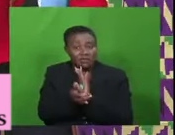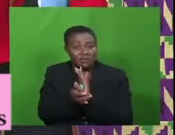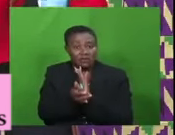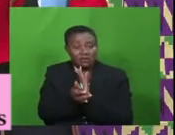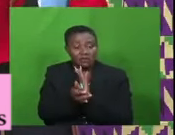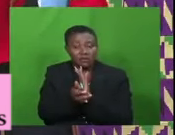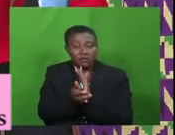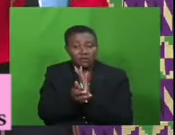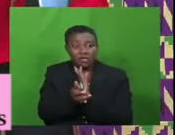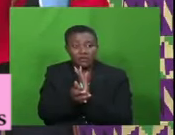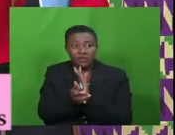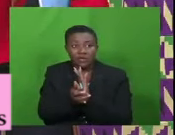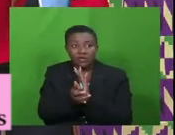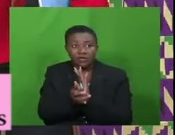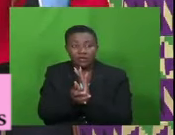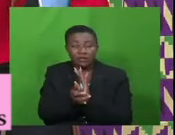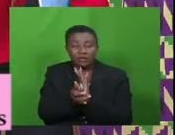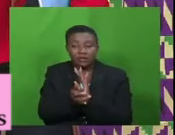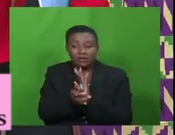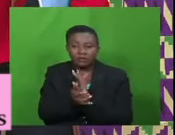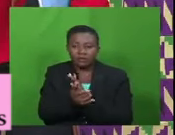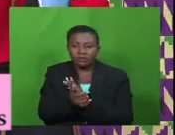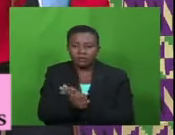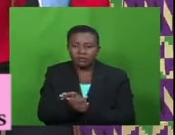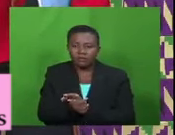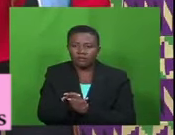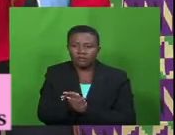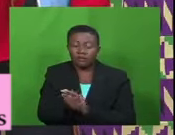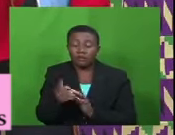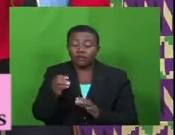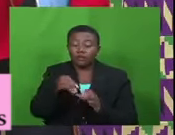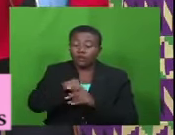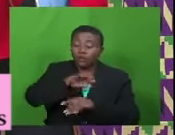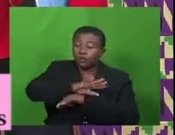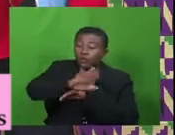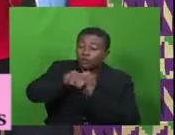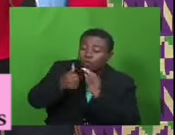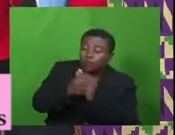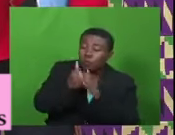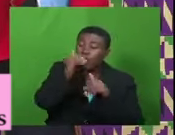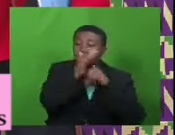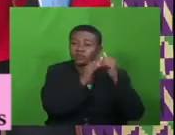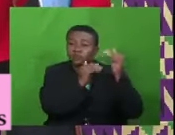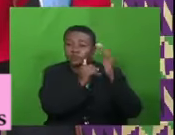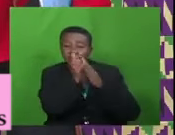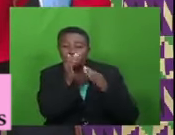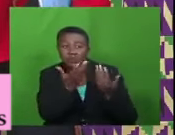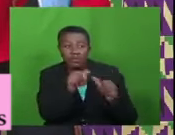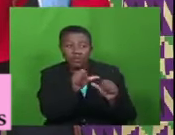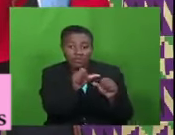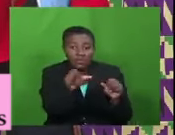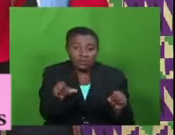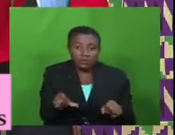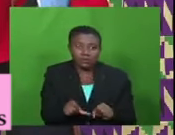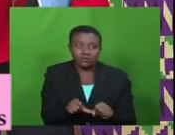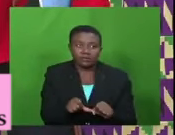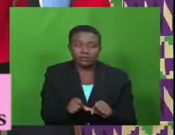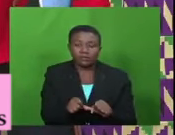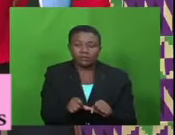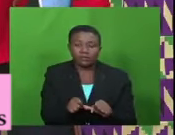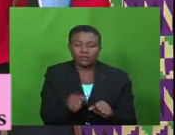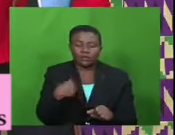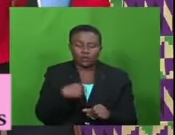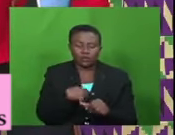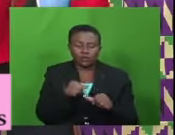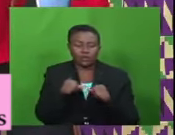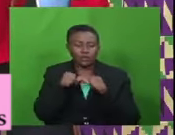Our need for technological reinforcement within all our structures and spaces is unending, and we will continue